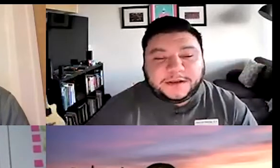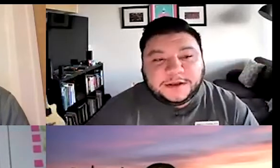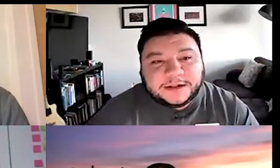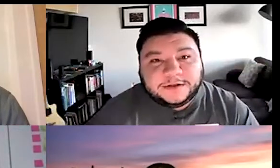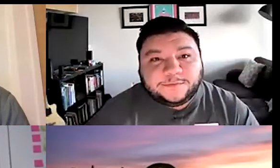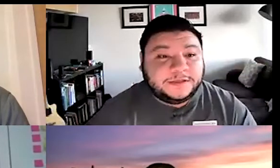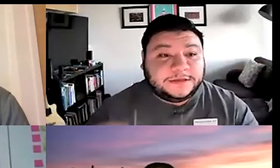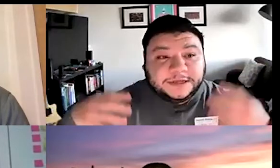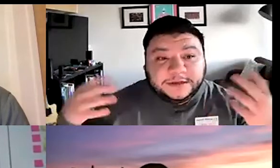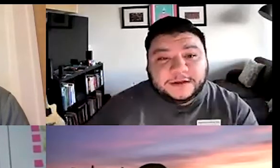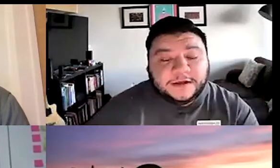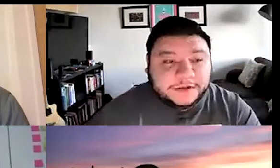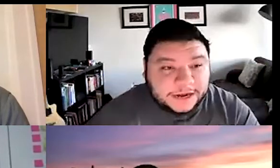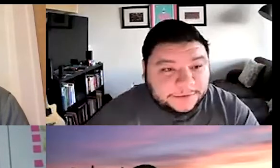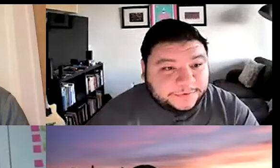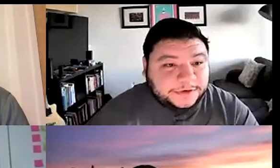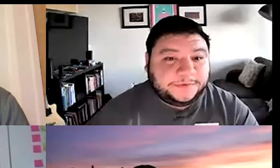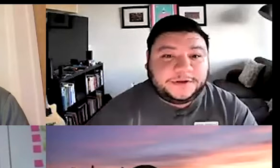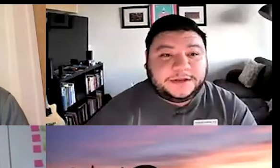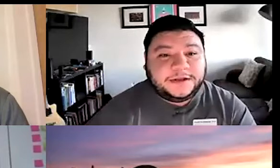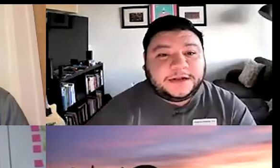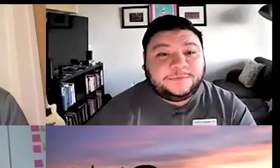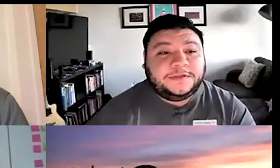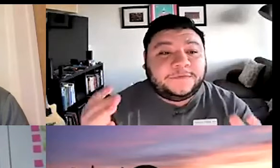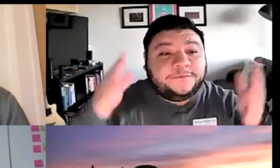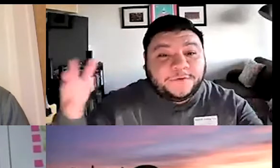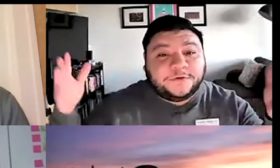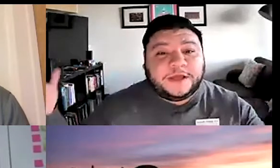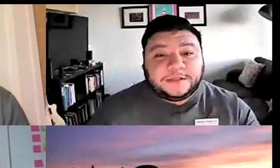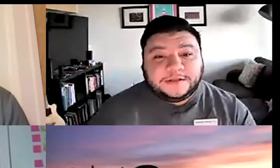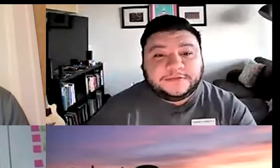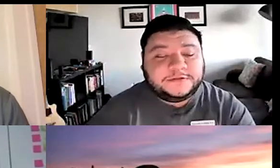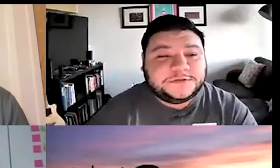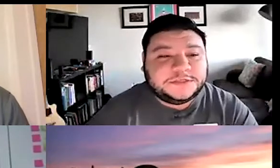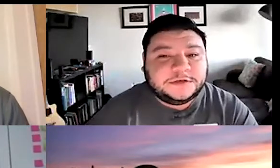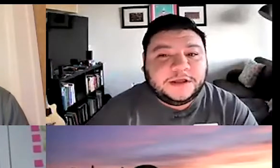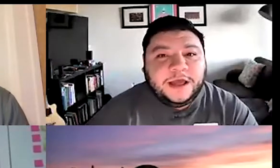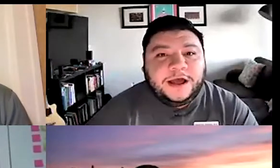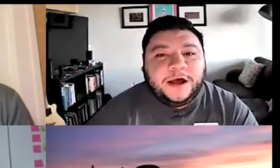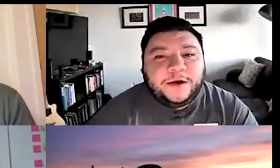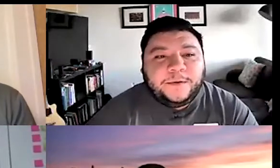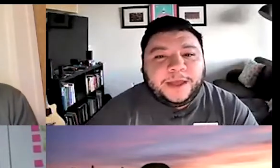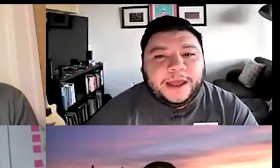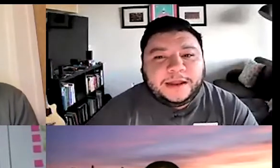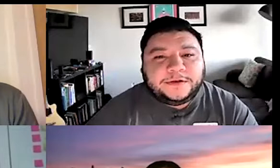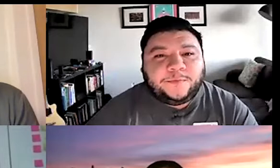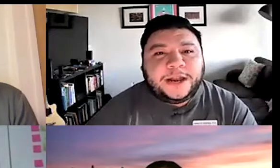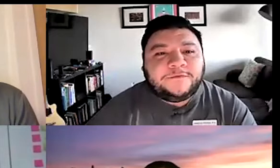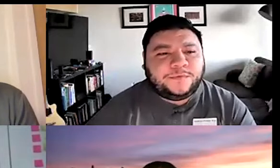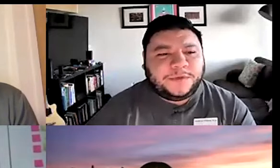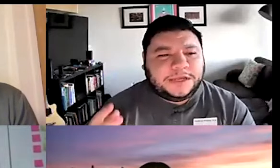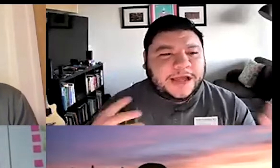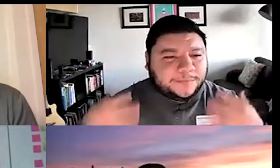getting connected with the dean of the library. We were getting connected with different folks at the institution. And